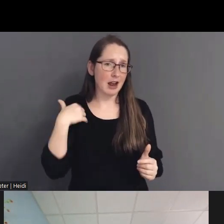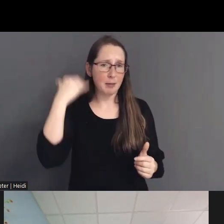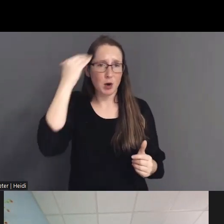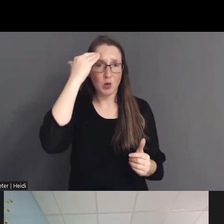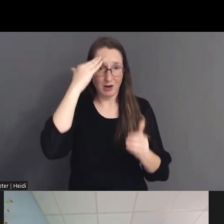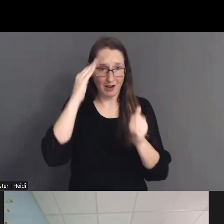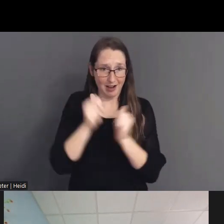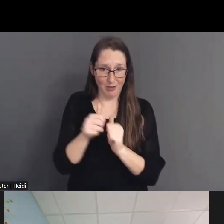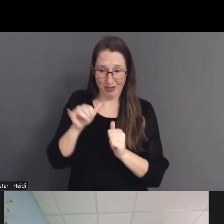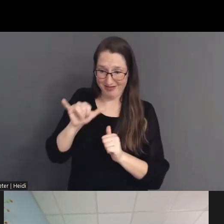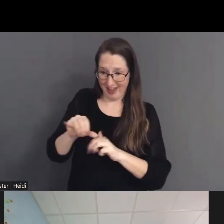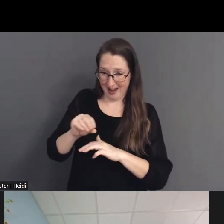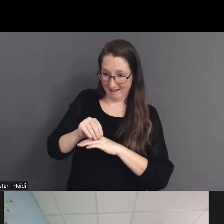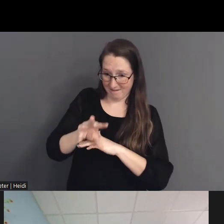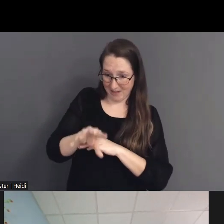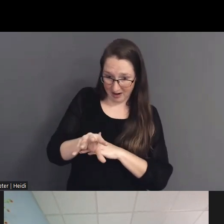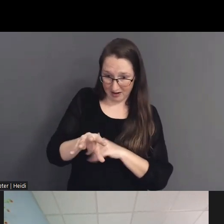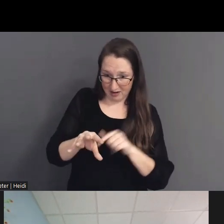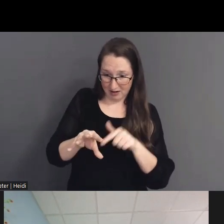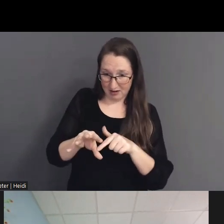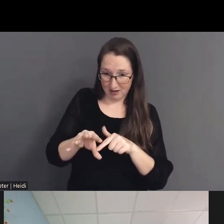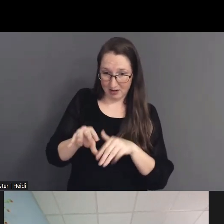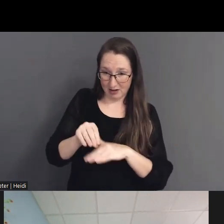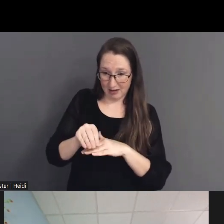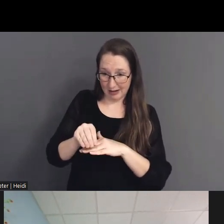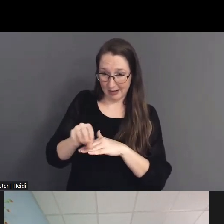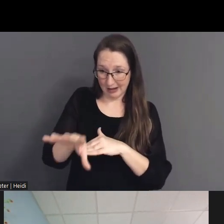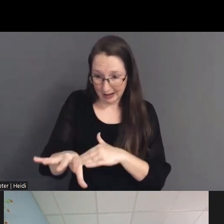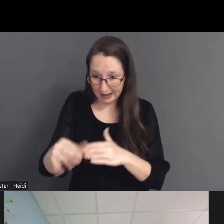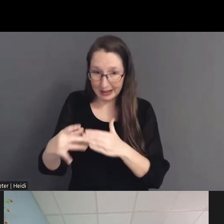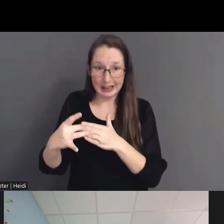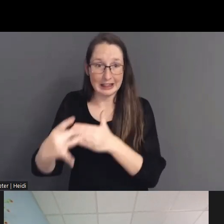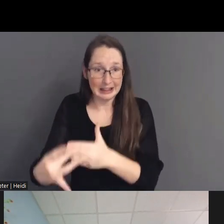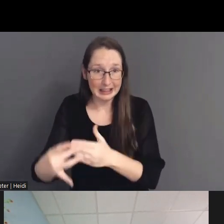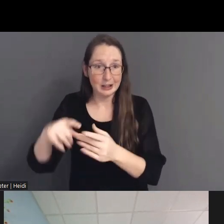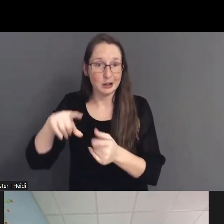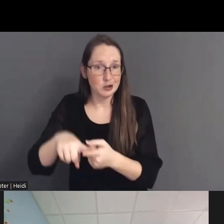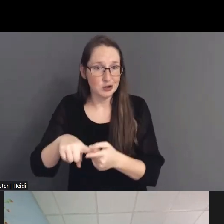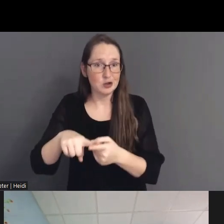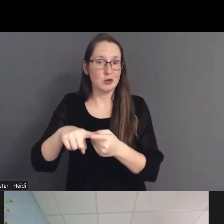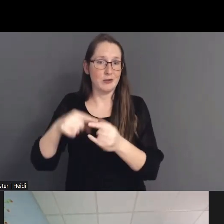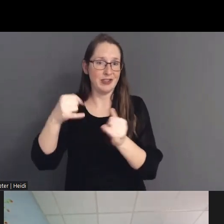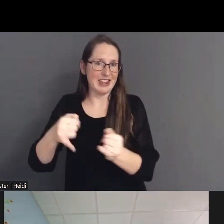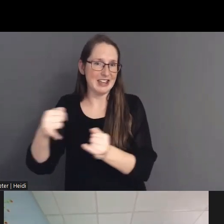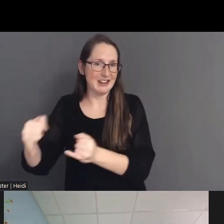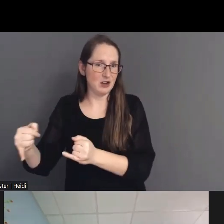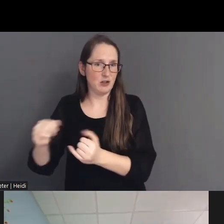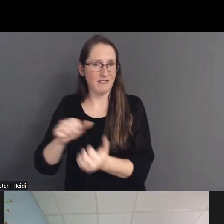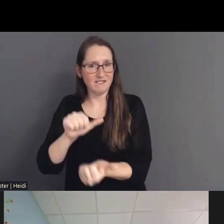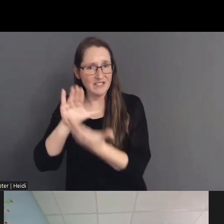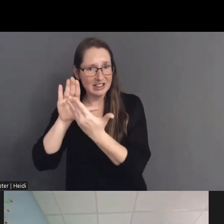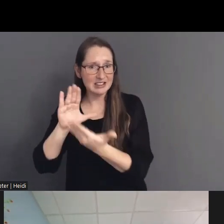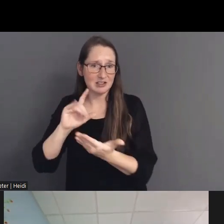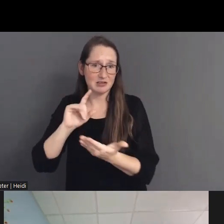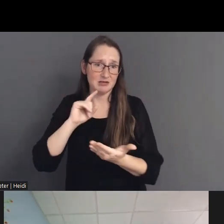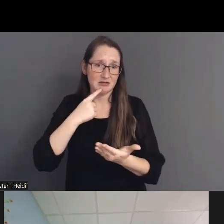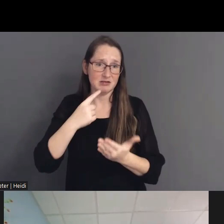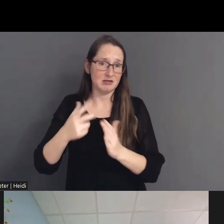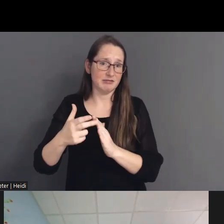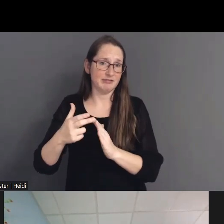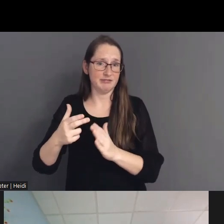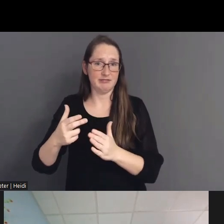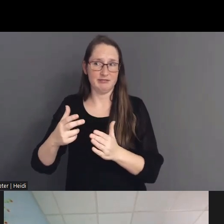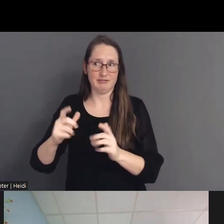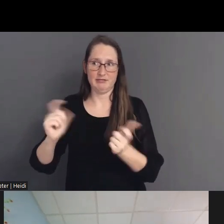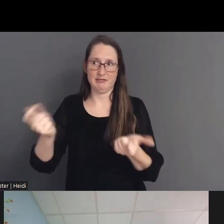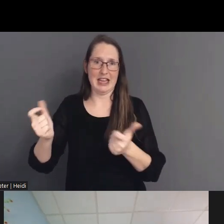that effect can also lead to an individual facing some pretty significant legal